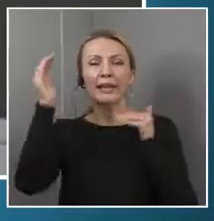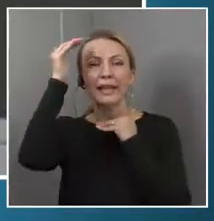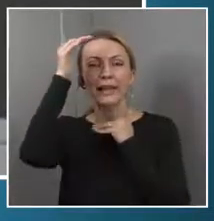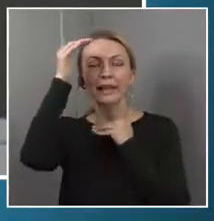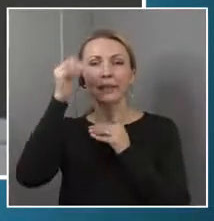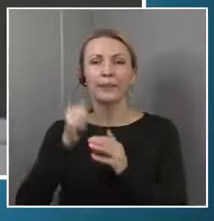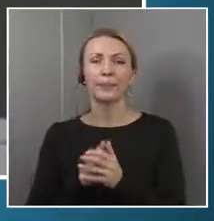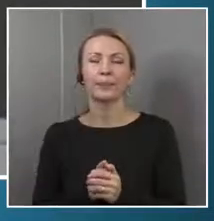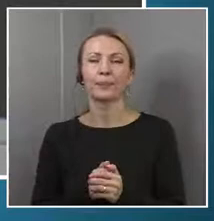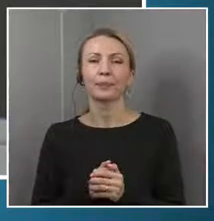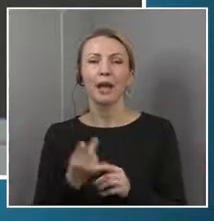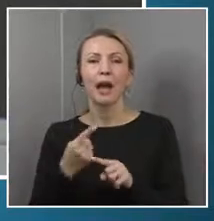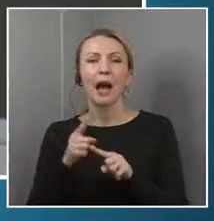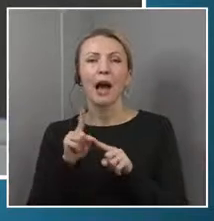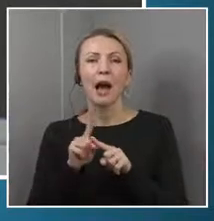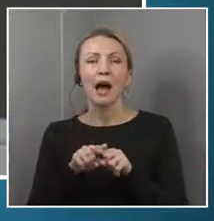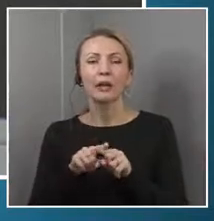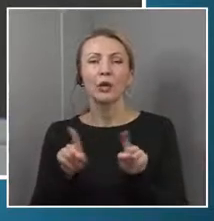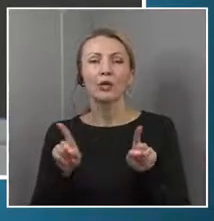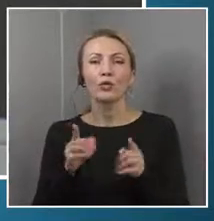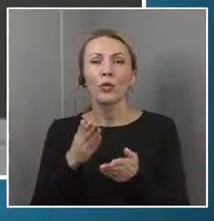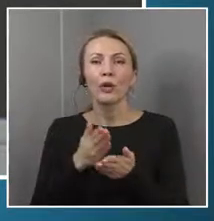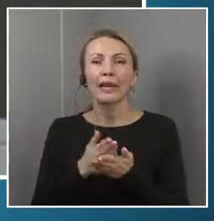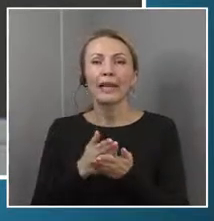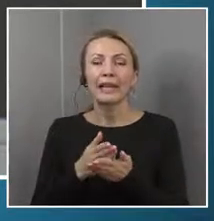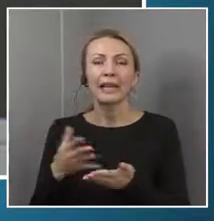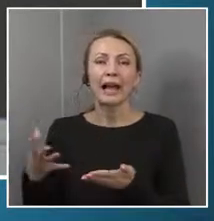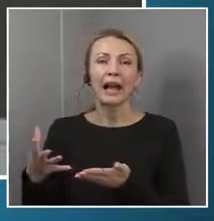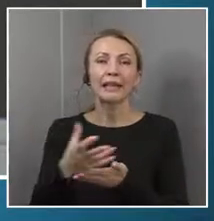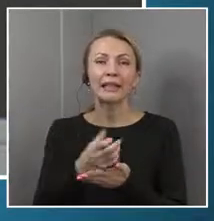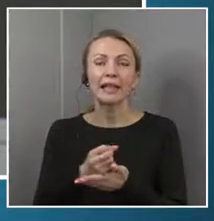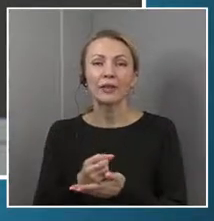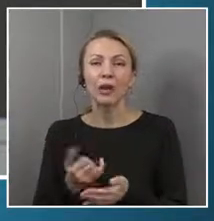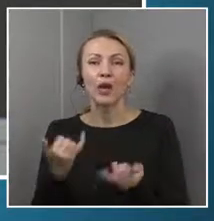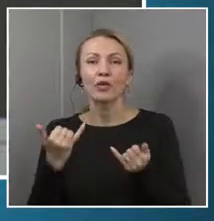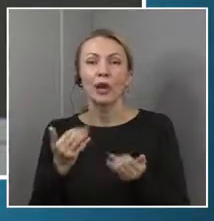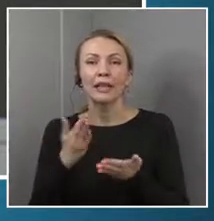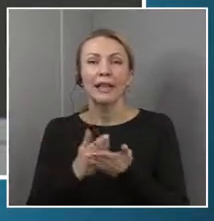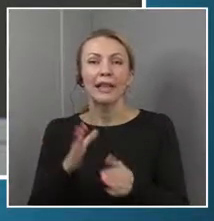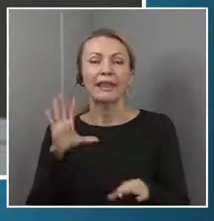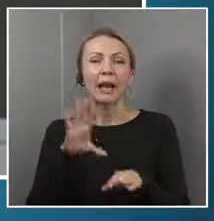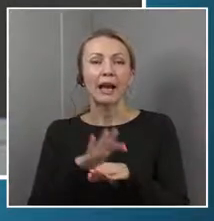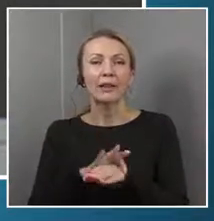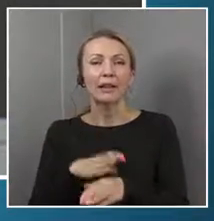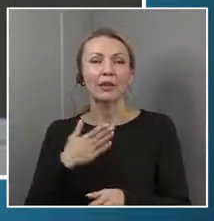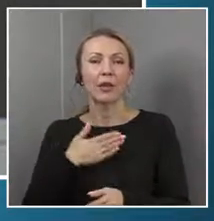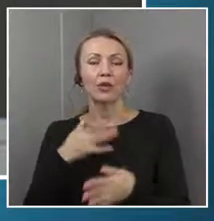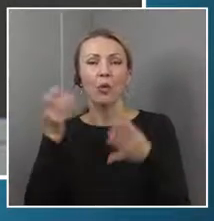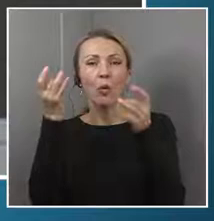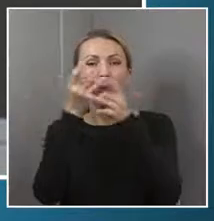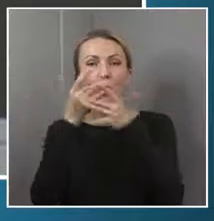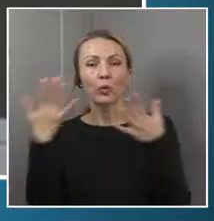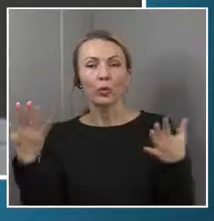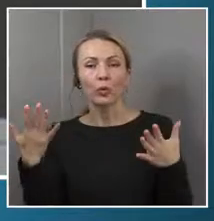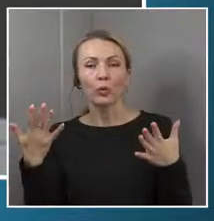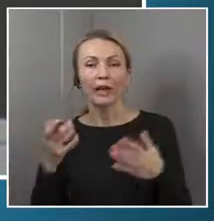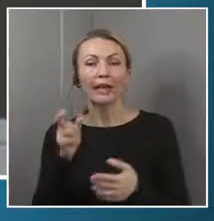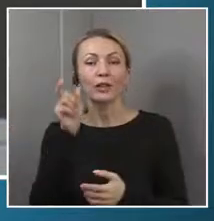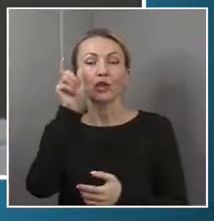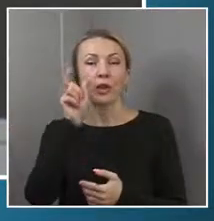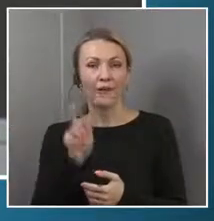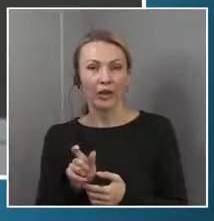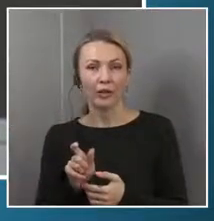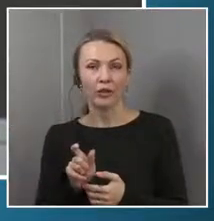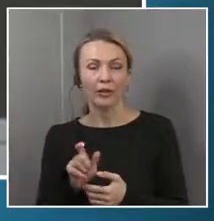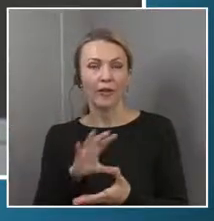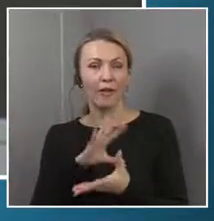a legendary Trojan emperor, you could see his face on a coin. So they serve as a proof that our culture